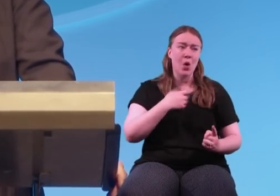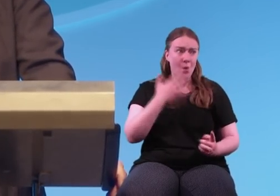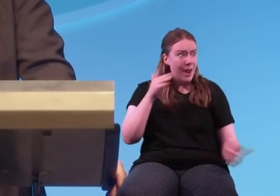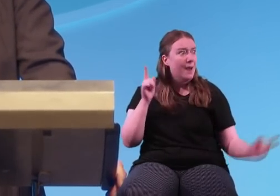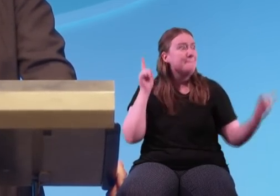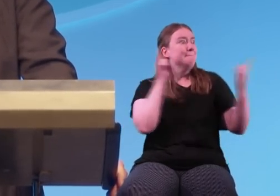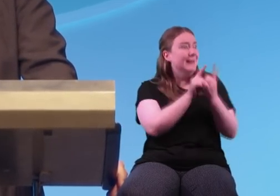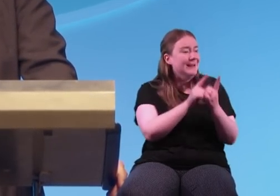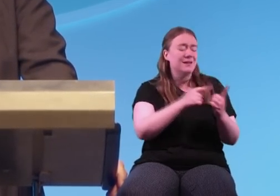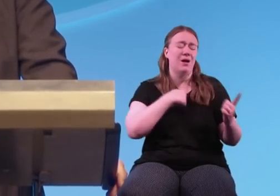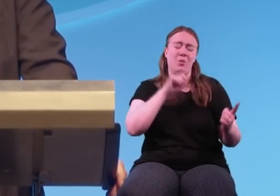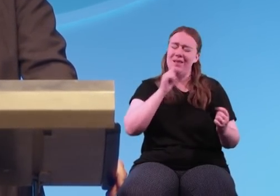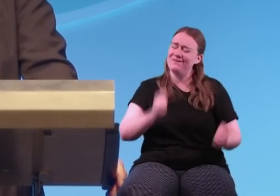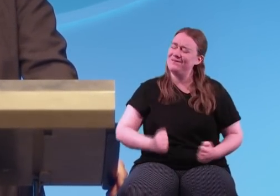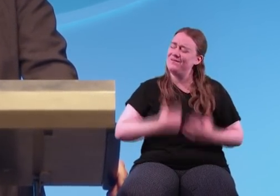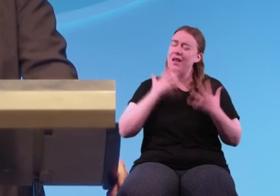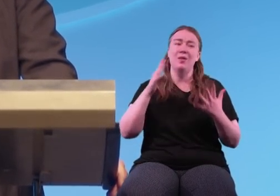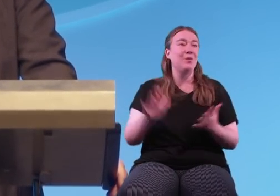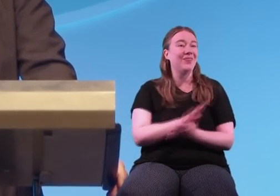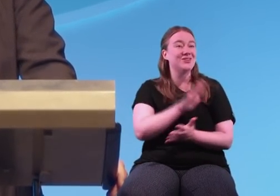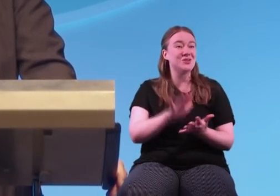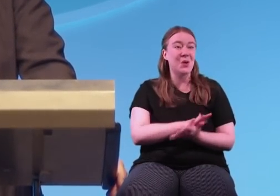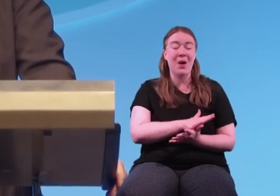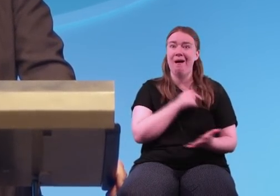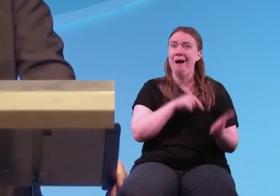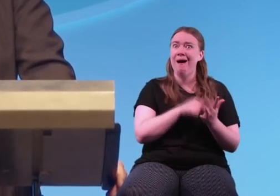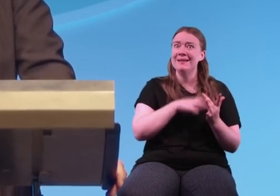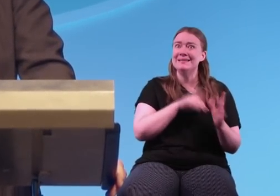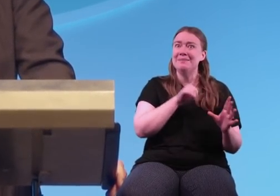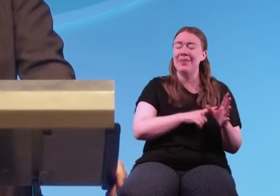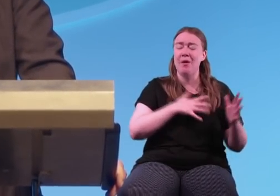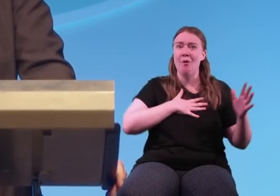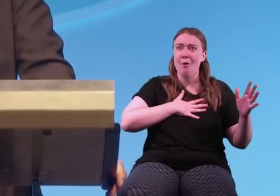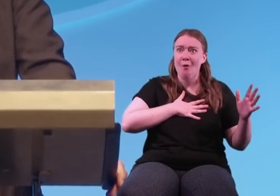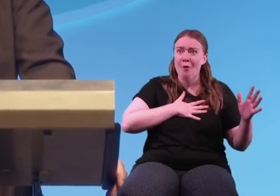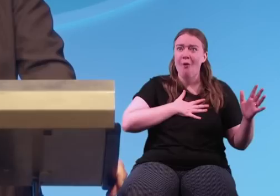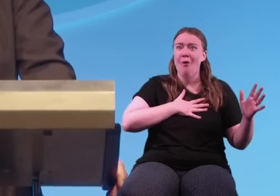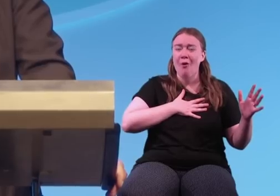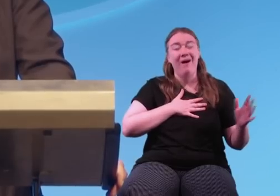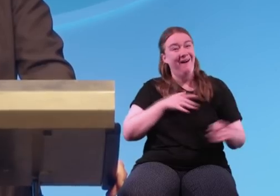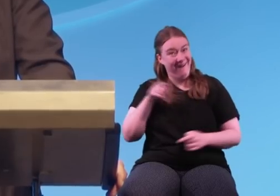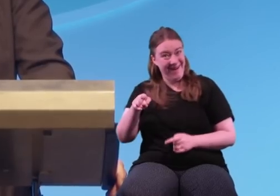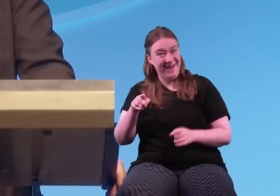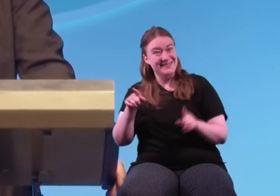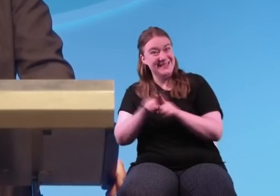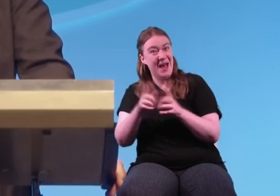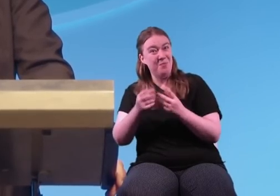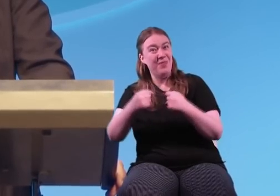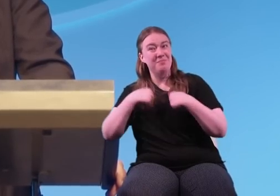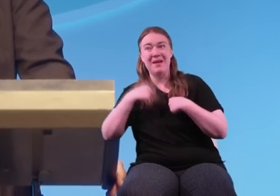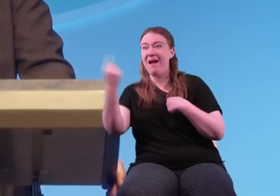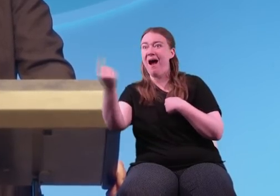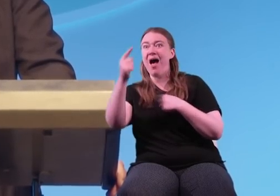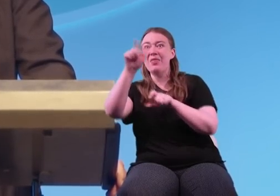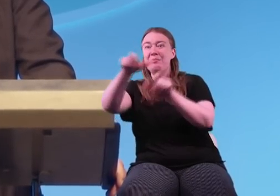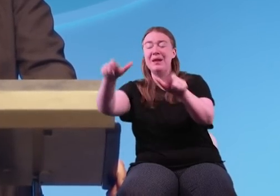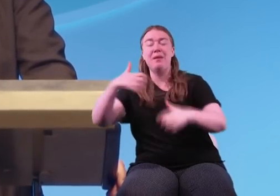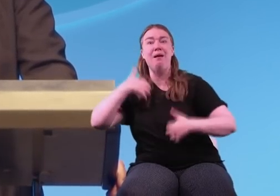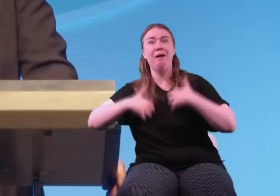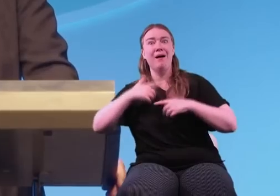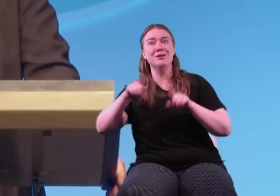joy. Oh, I'm not sure everybody that sees me looks forward to the same kind of reaction. Perhaps it's true for